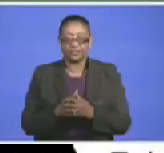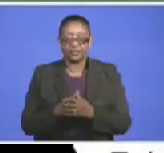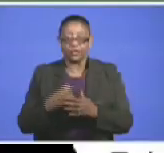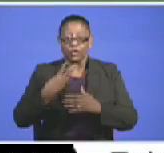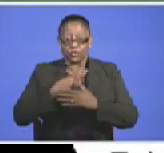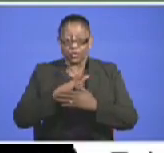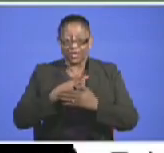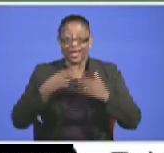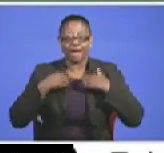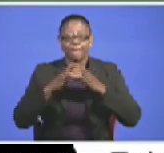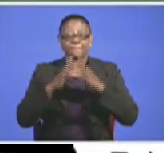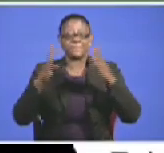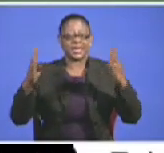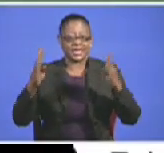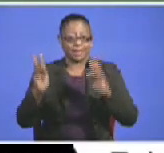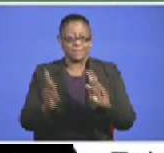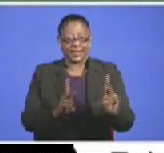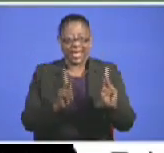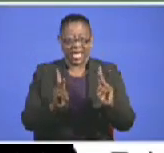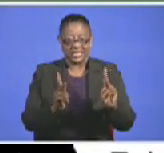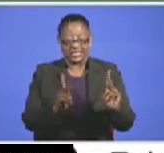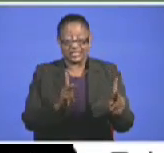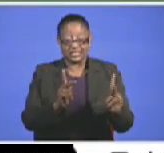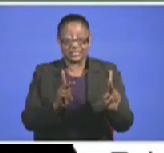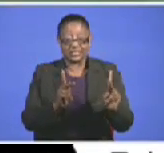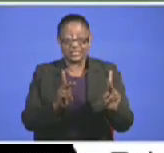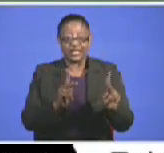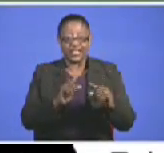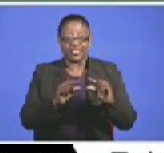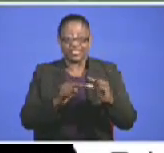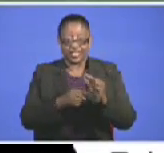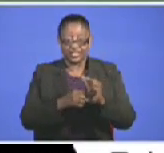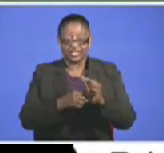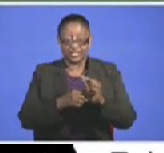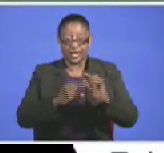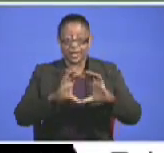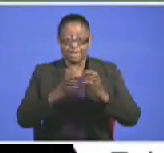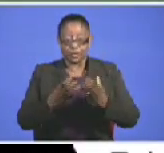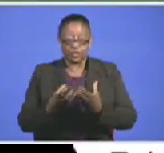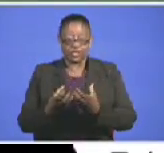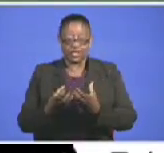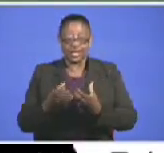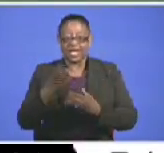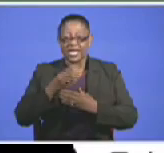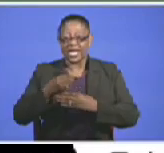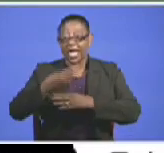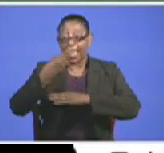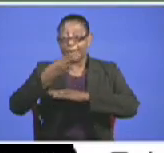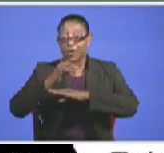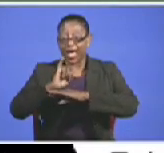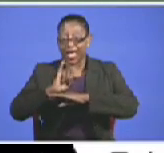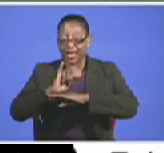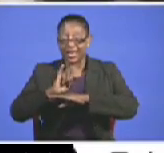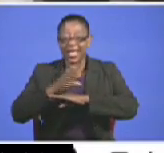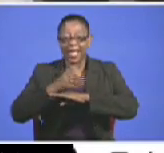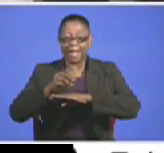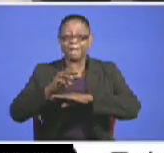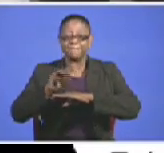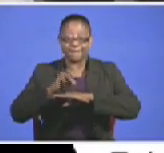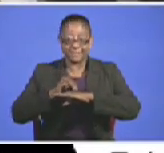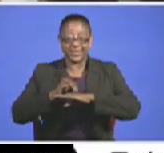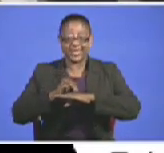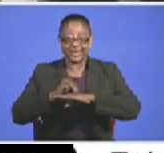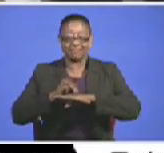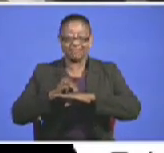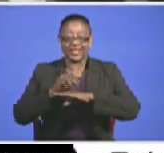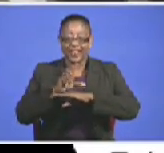We have big plans for this community and for Harbour Island and for the mainland. It was